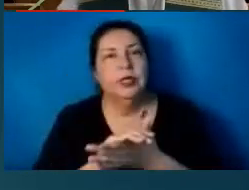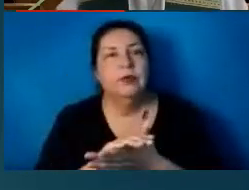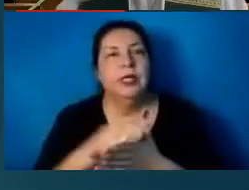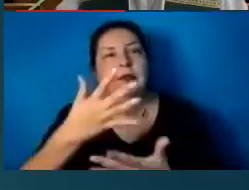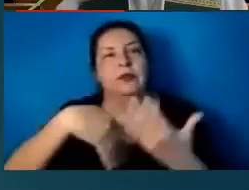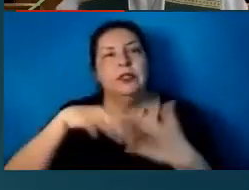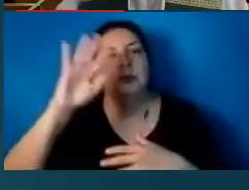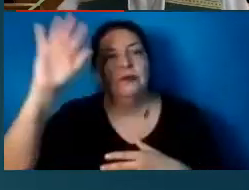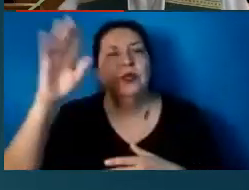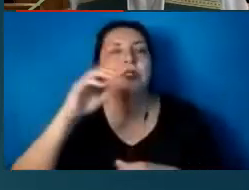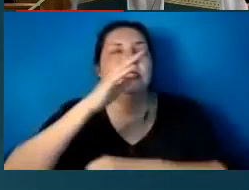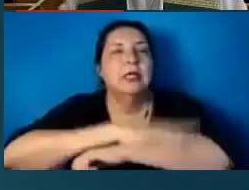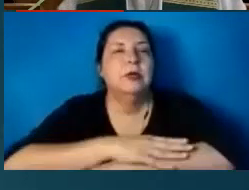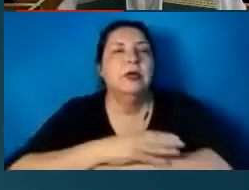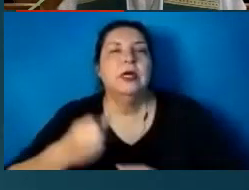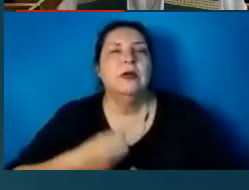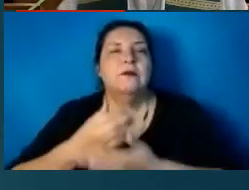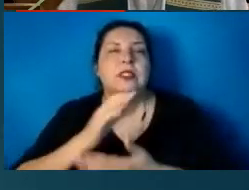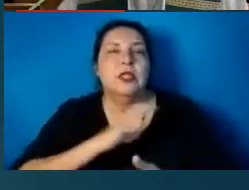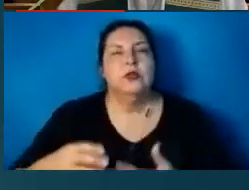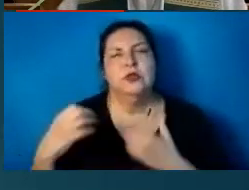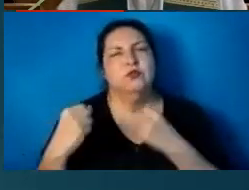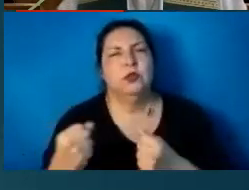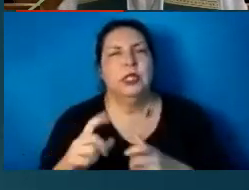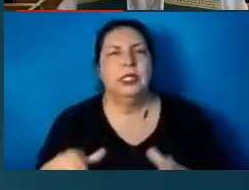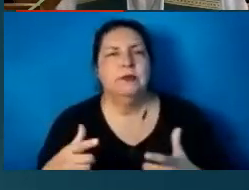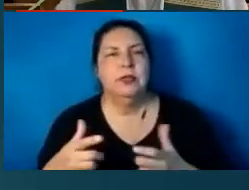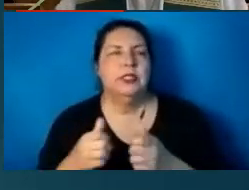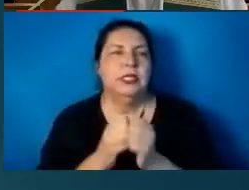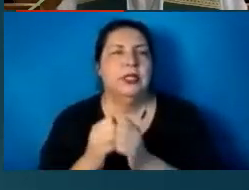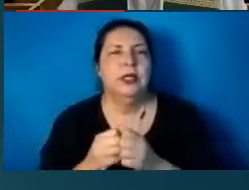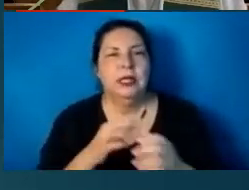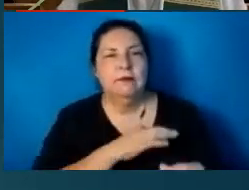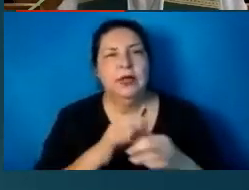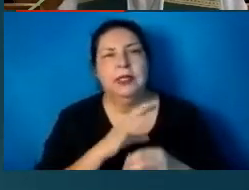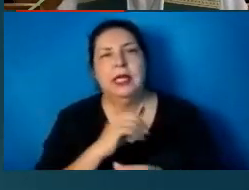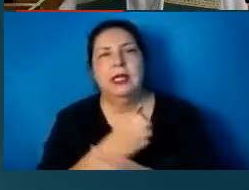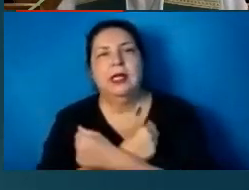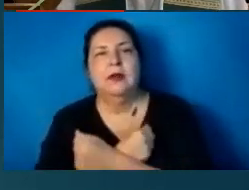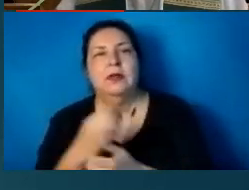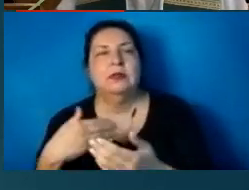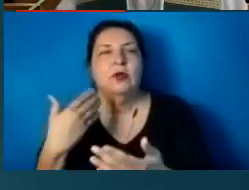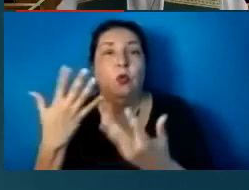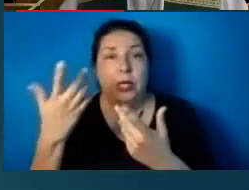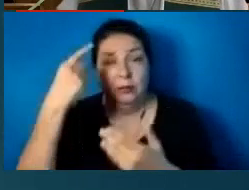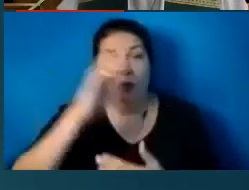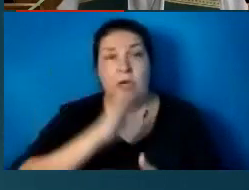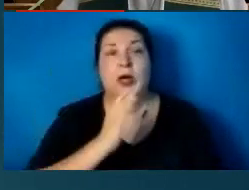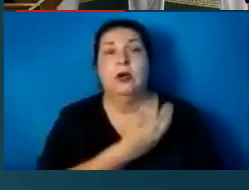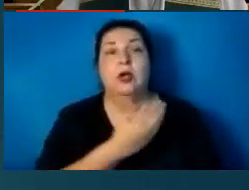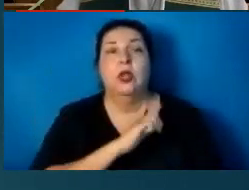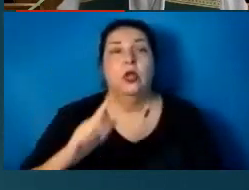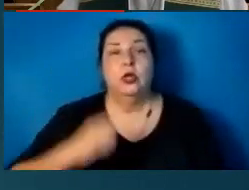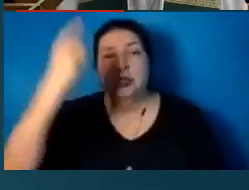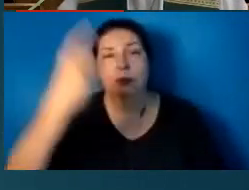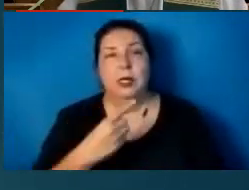table, confessing Christ boldly and living together in faith and love until our Lord returns in his glory to bring all